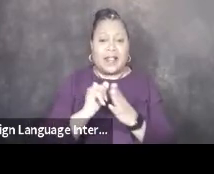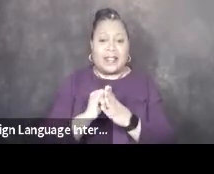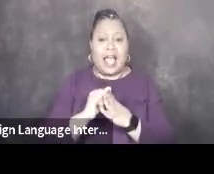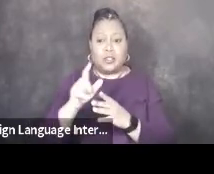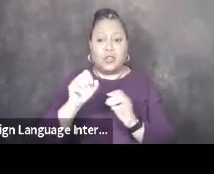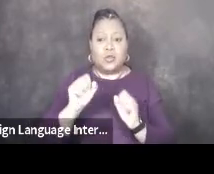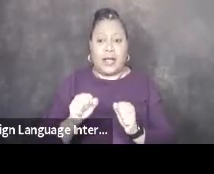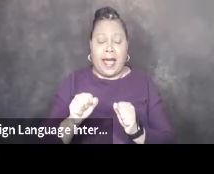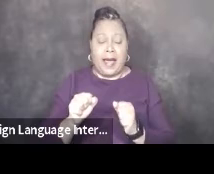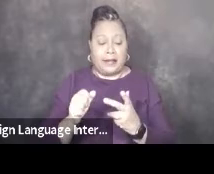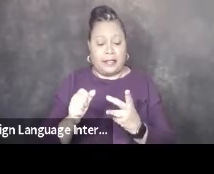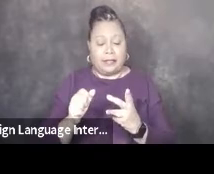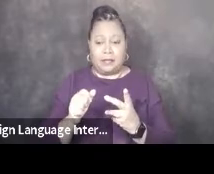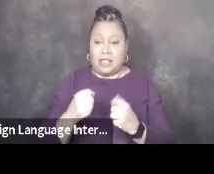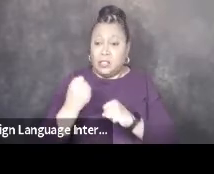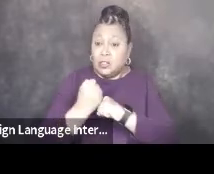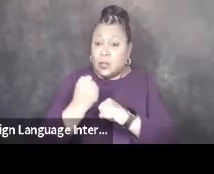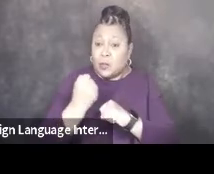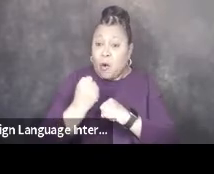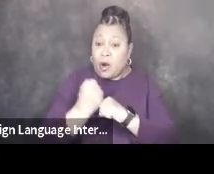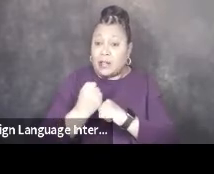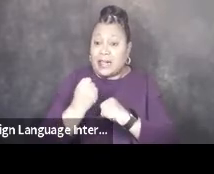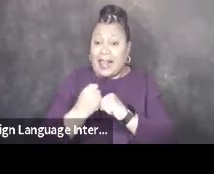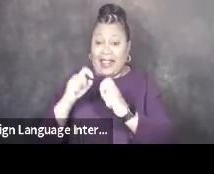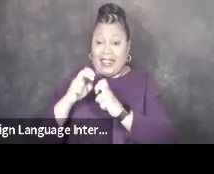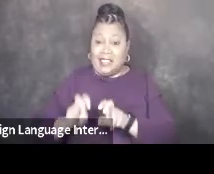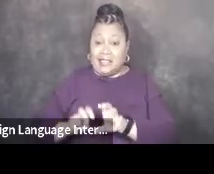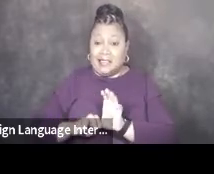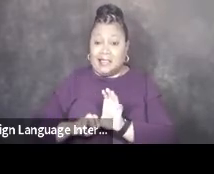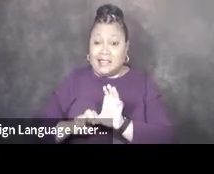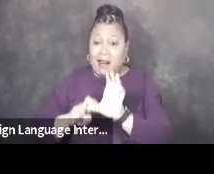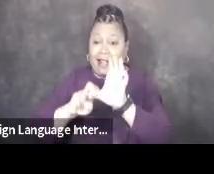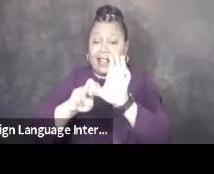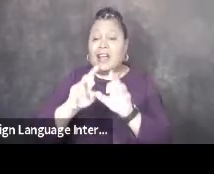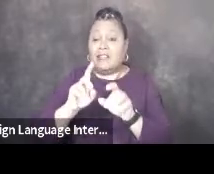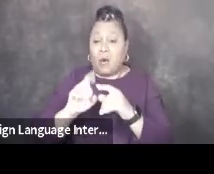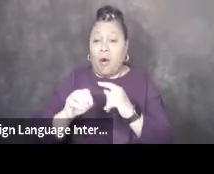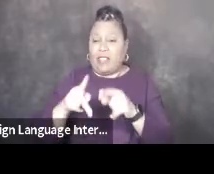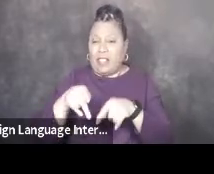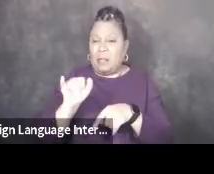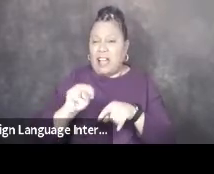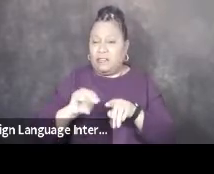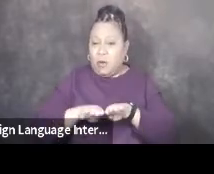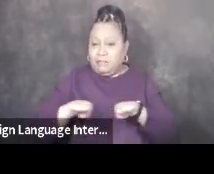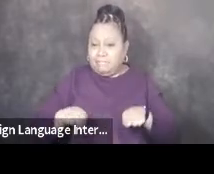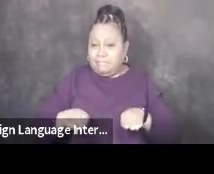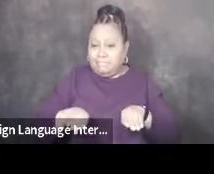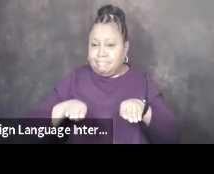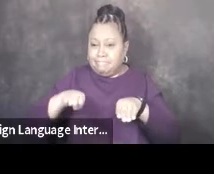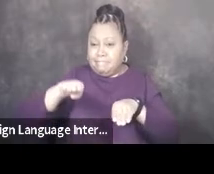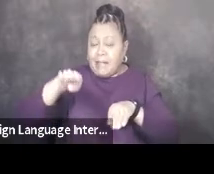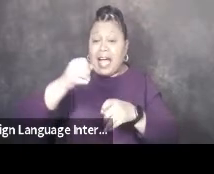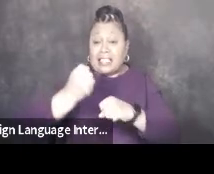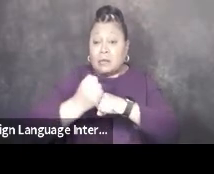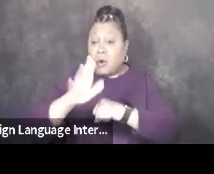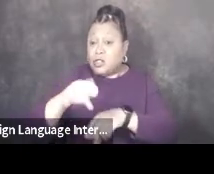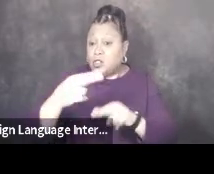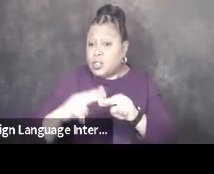can support the stair lift or the platform lift as it supports your chair.